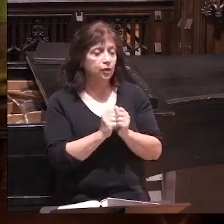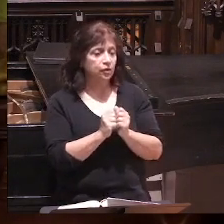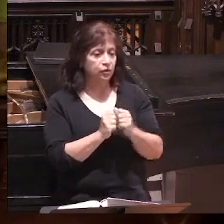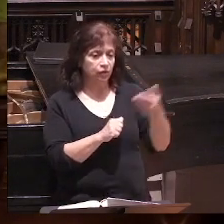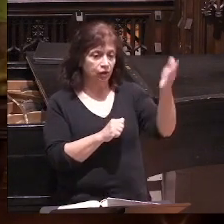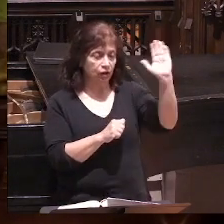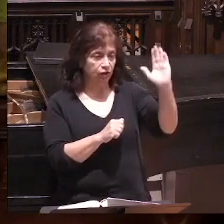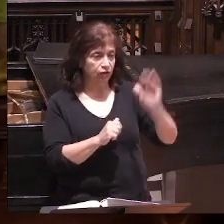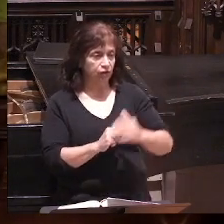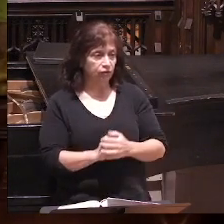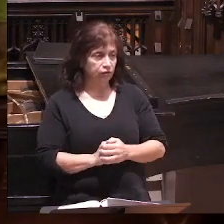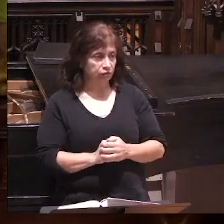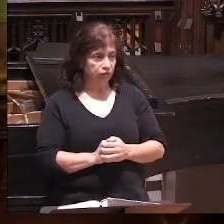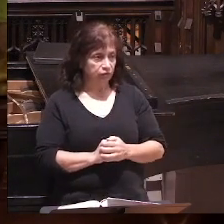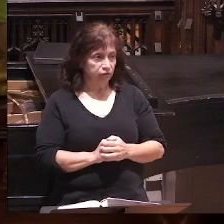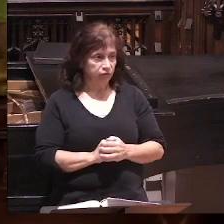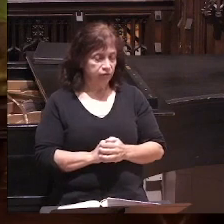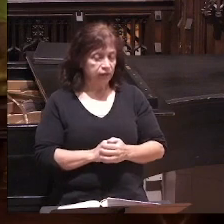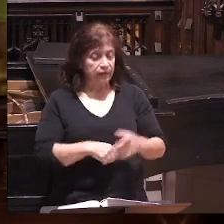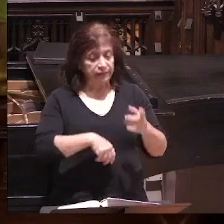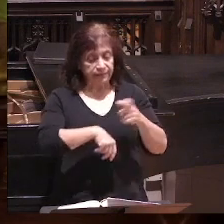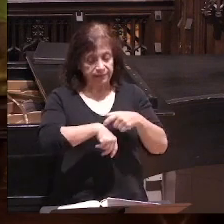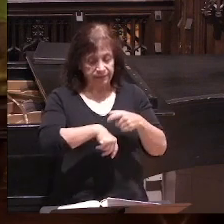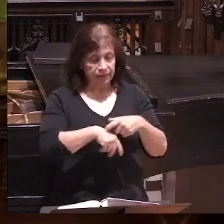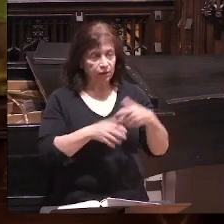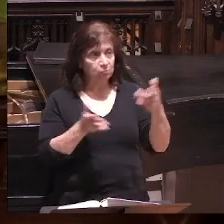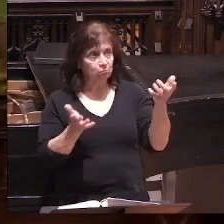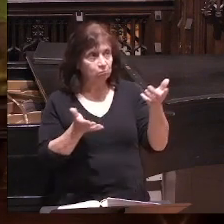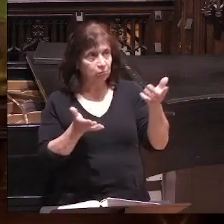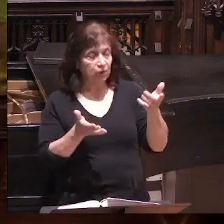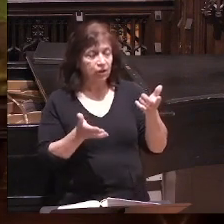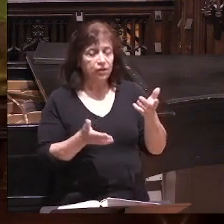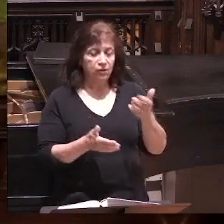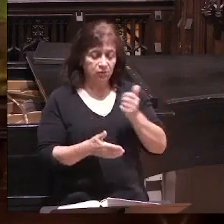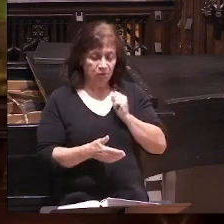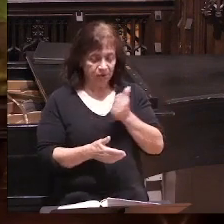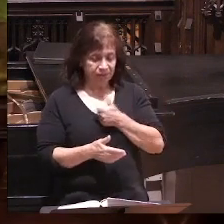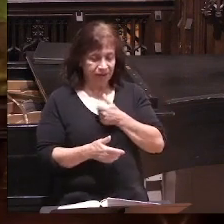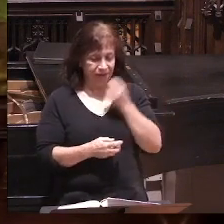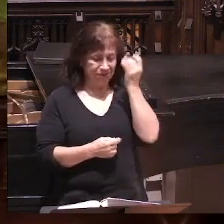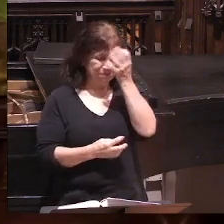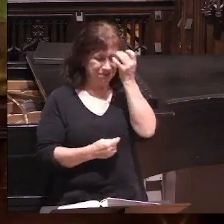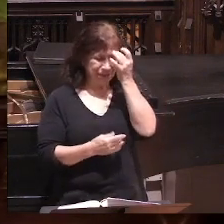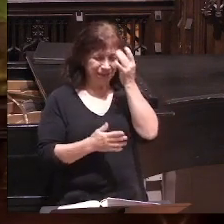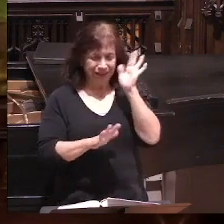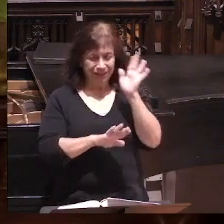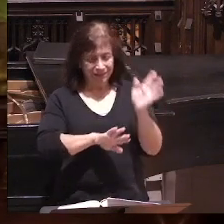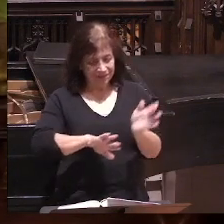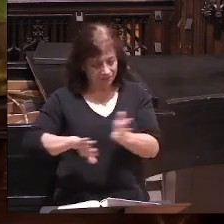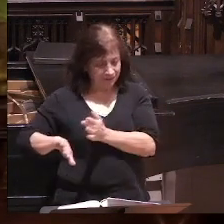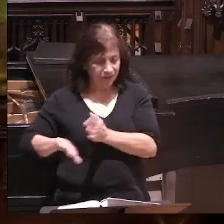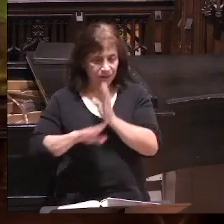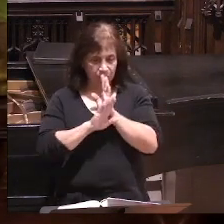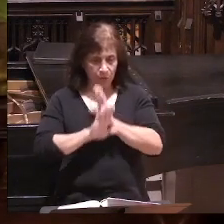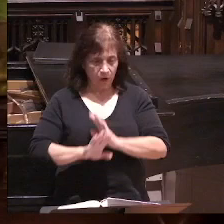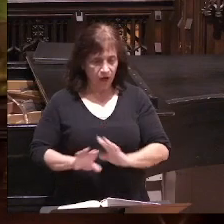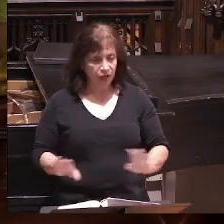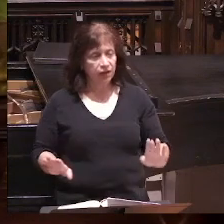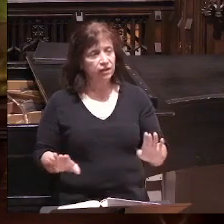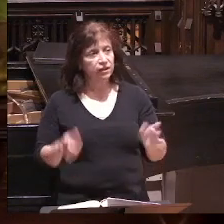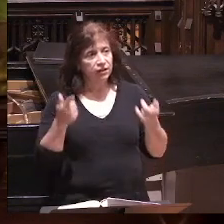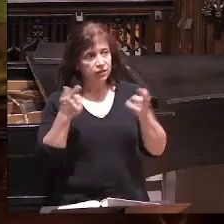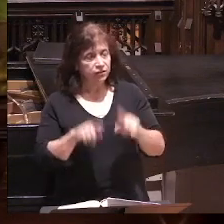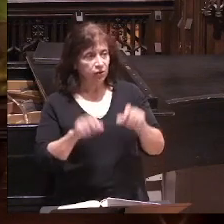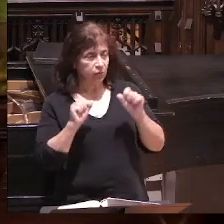with the divine. Time where we quiet ourselves so that we might be able to